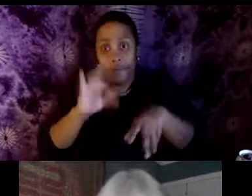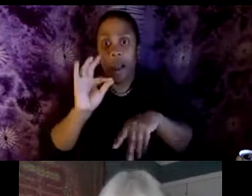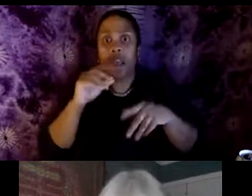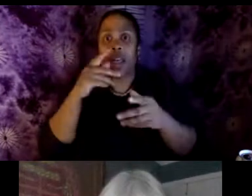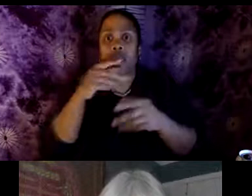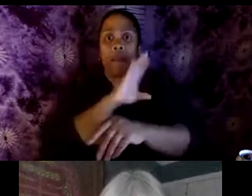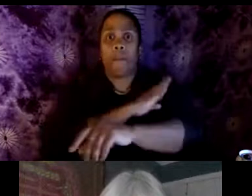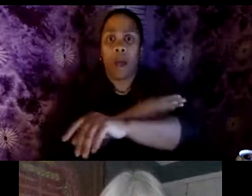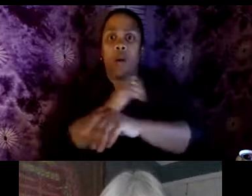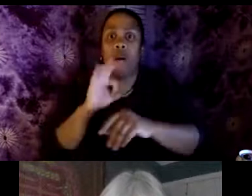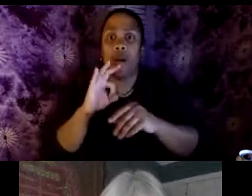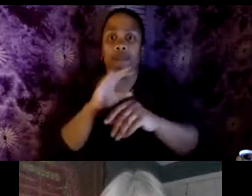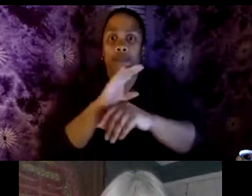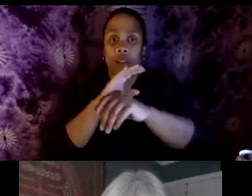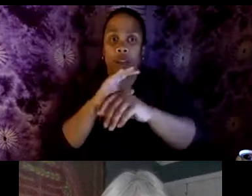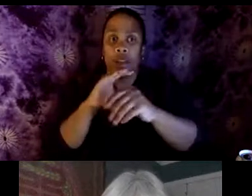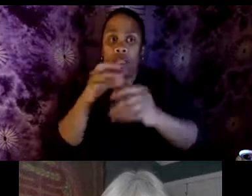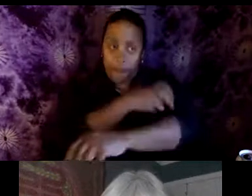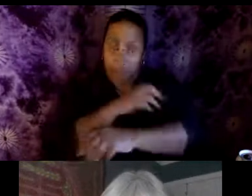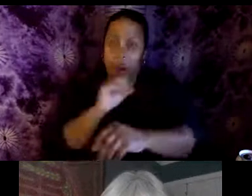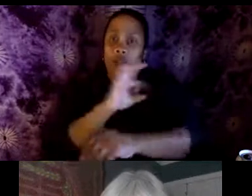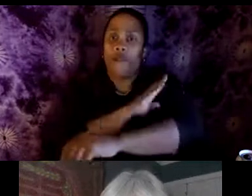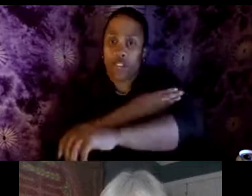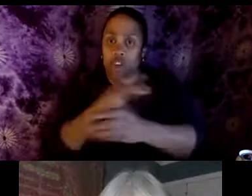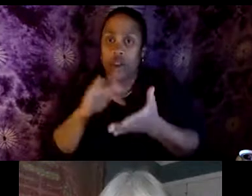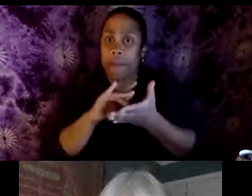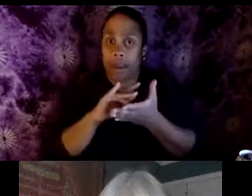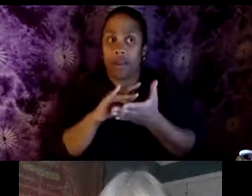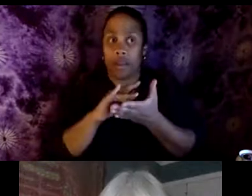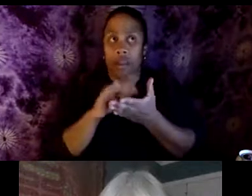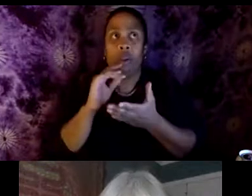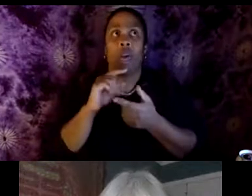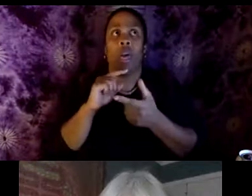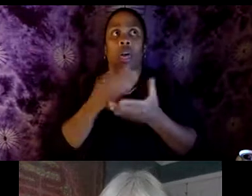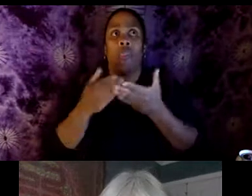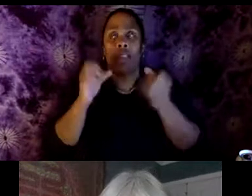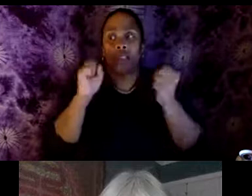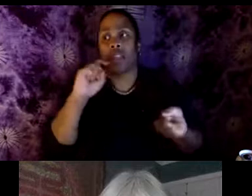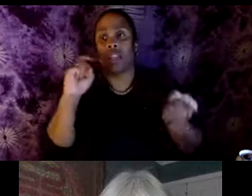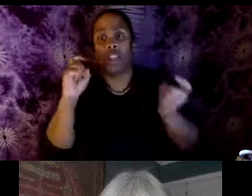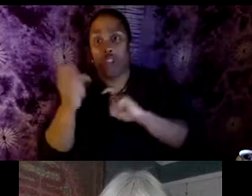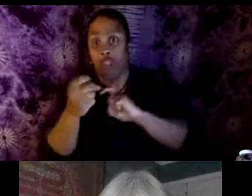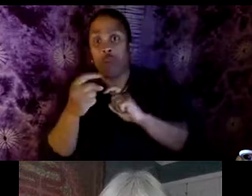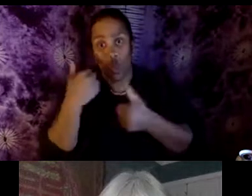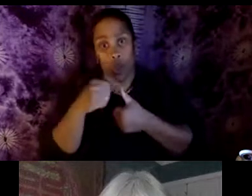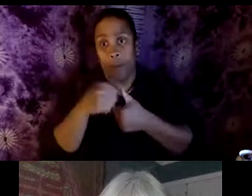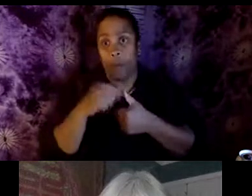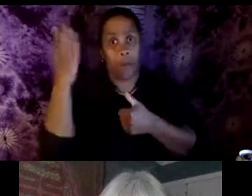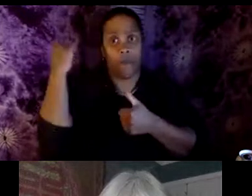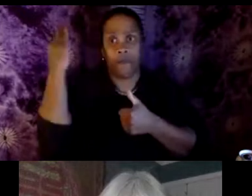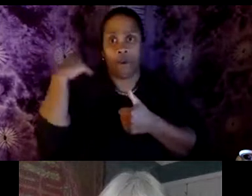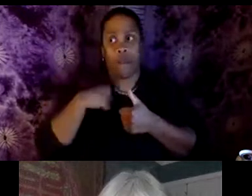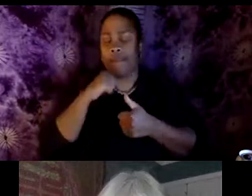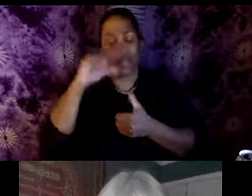what you could have ever imagined. And I say this from an academic who would have rolled my eyes at this very same statement 10 years